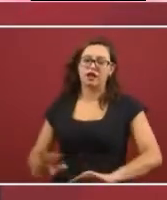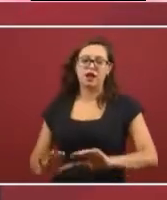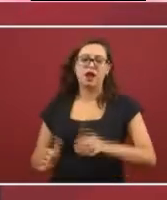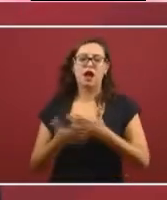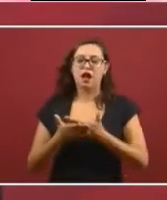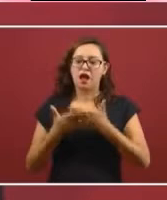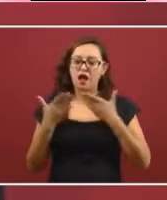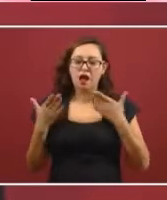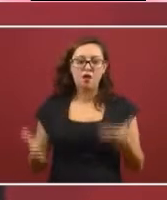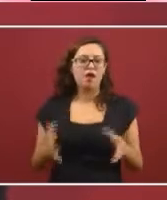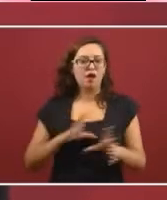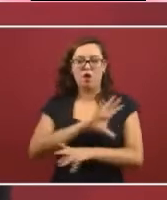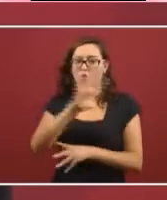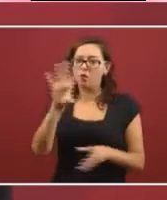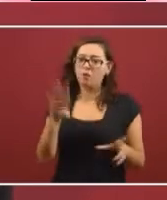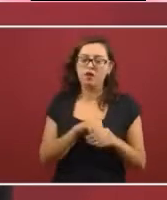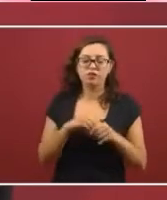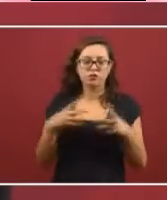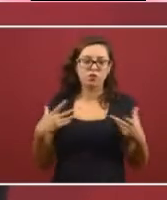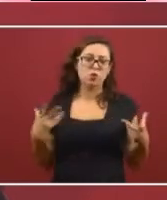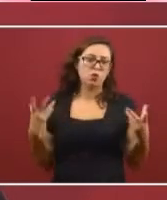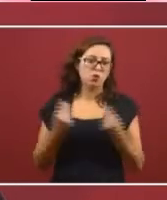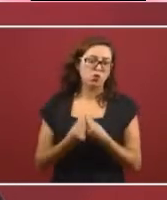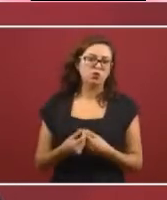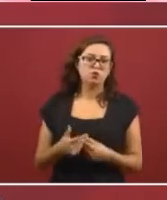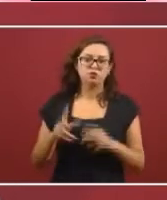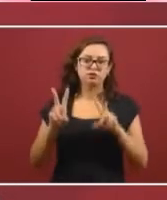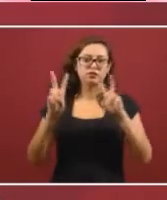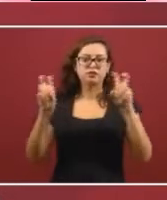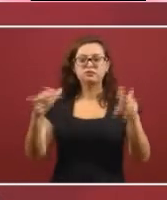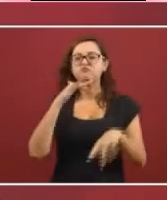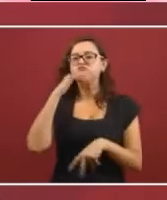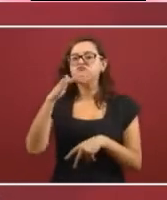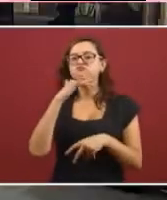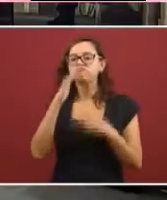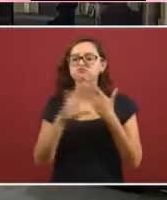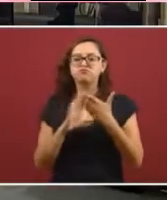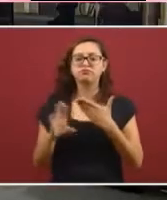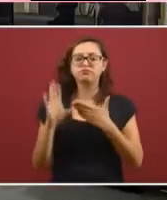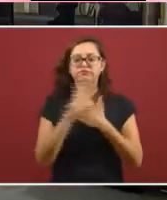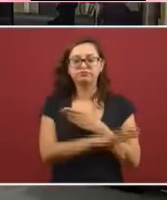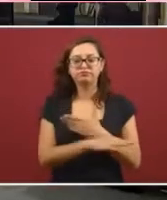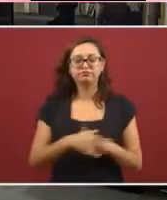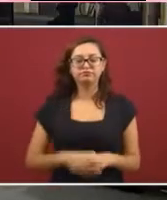That's why we all have to advance in ending corruption.